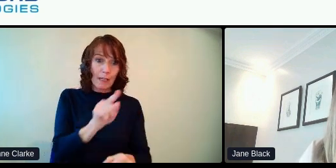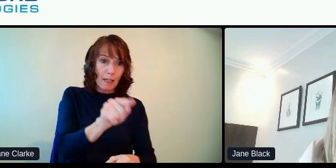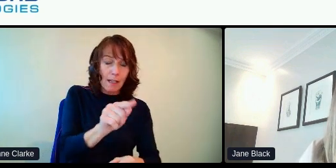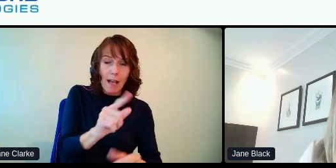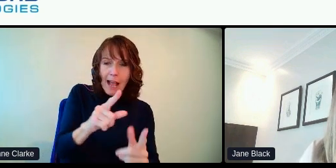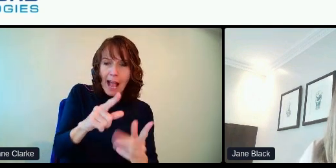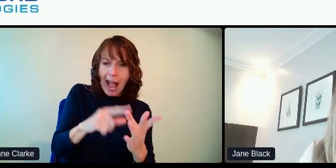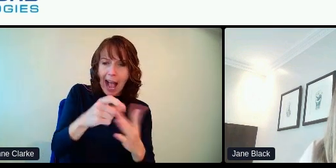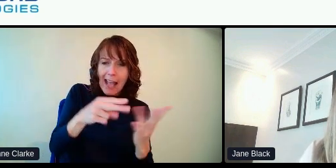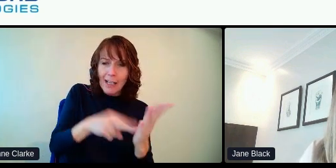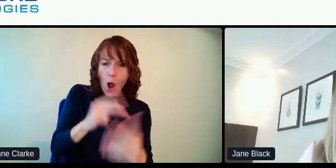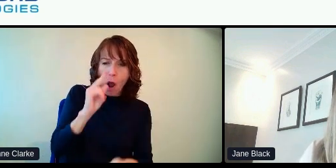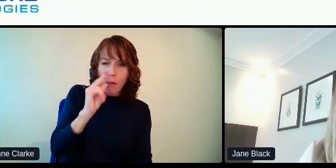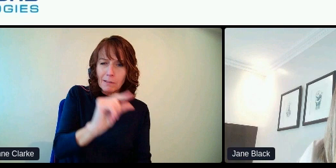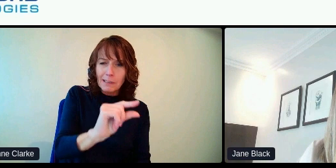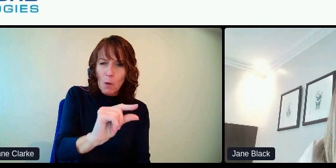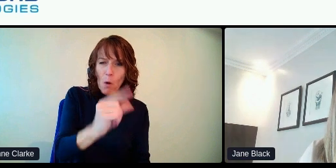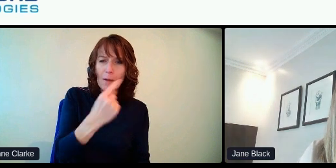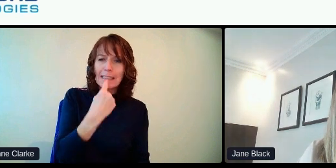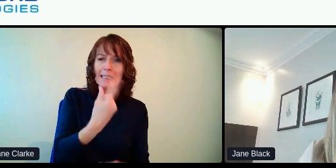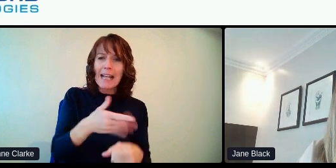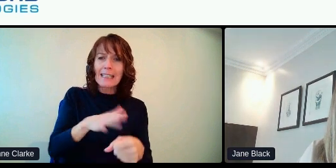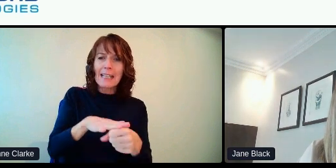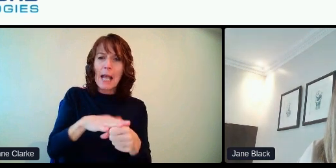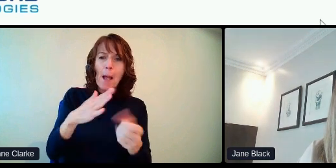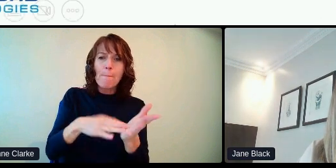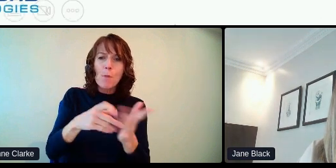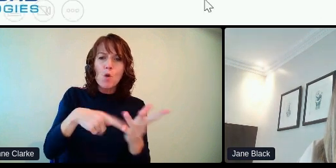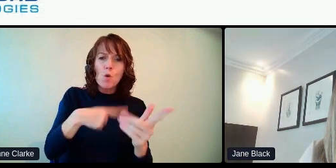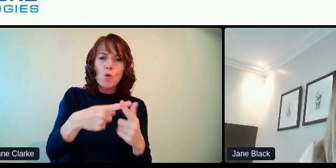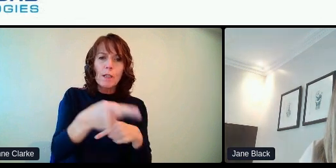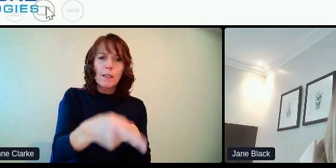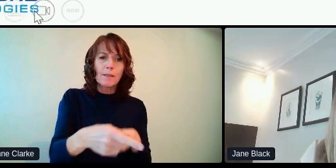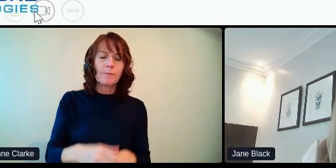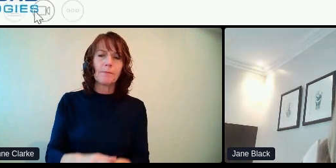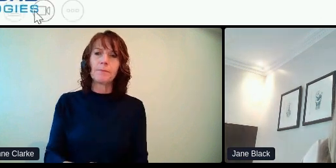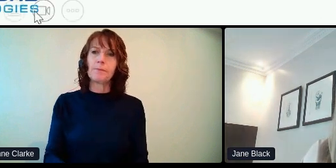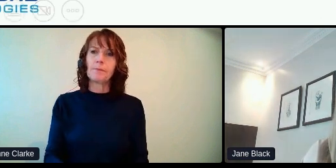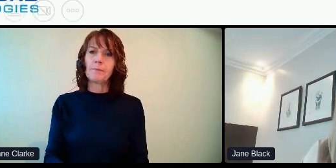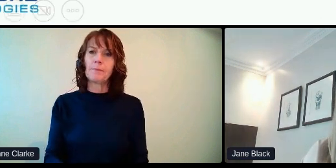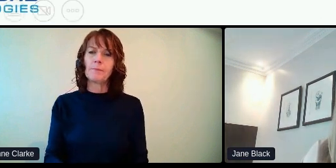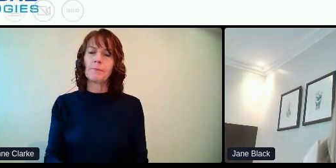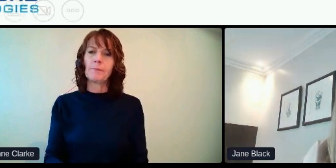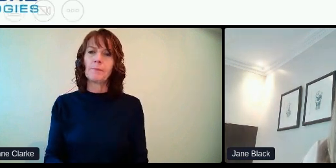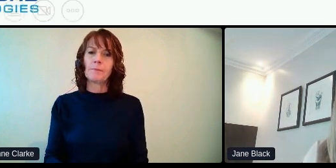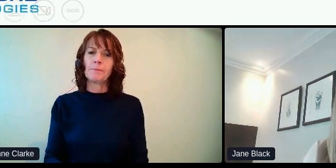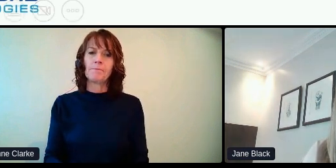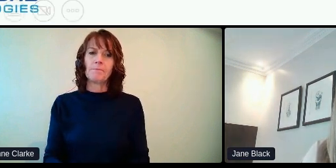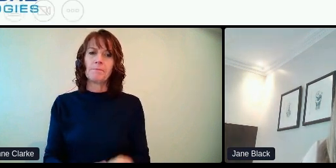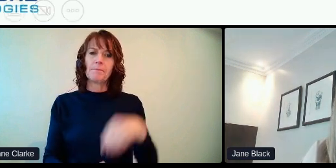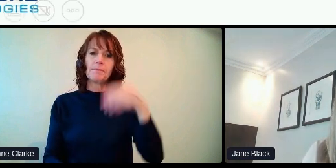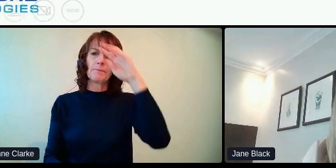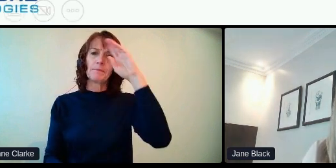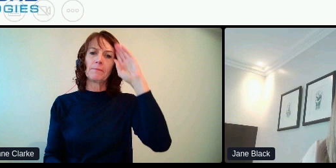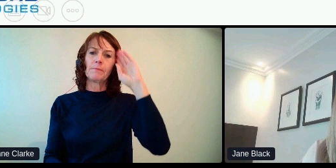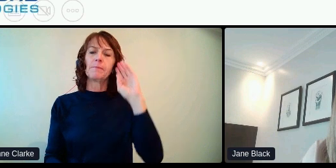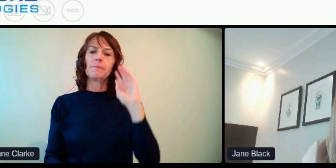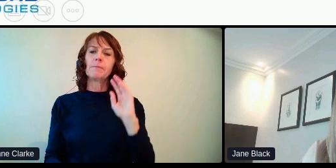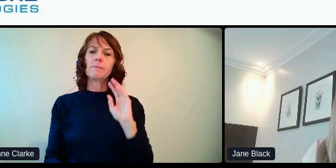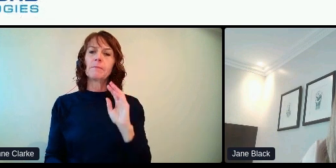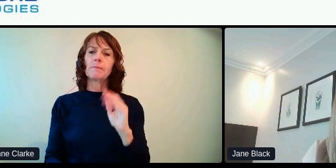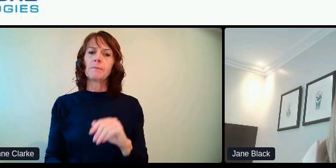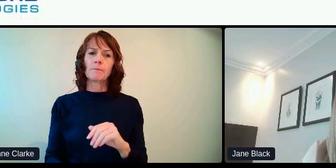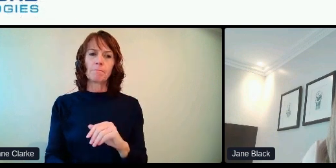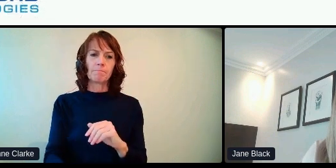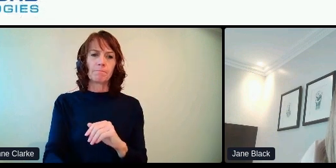double check. So, Klaus, I wasn't sure, do you have a presentation that you'll be sharing? It